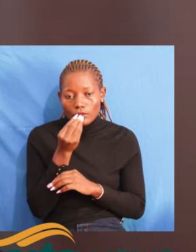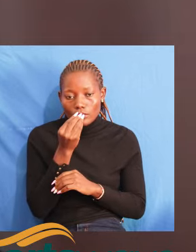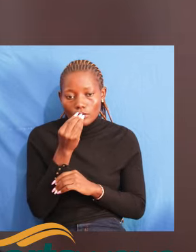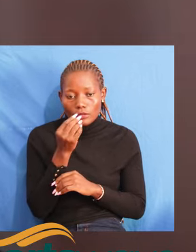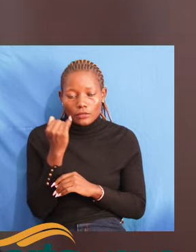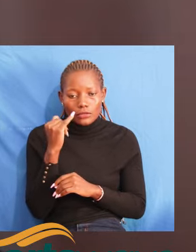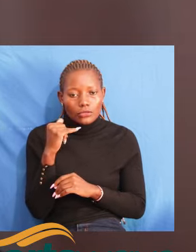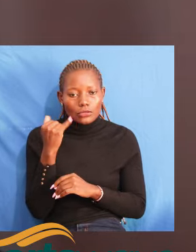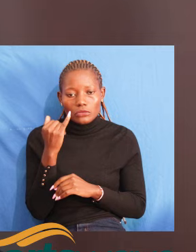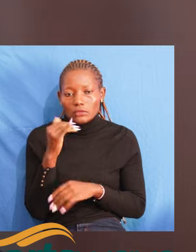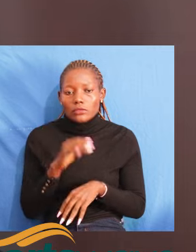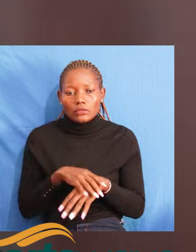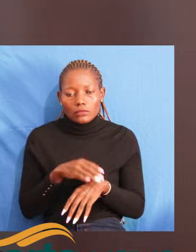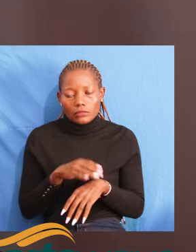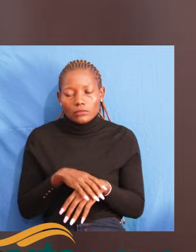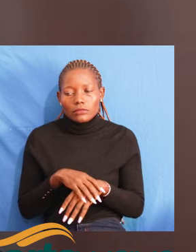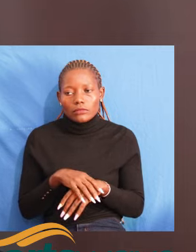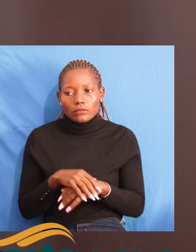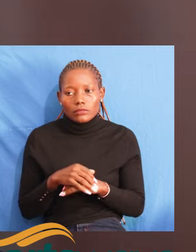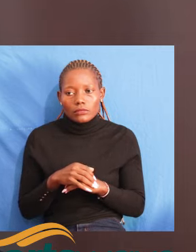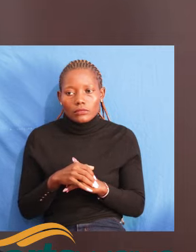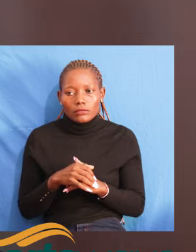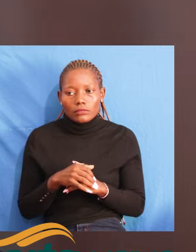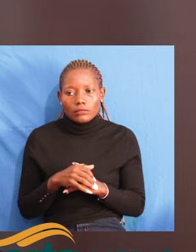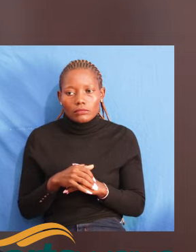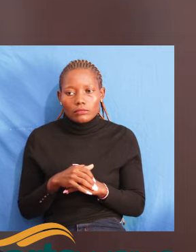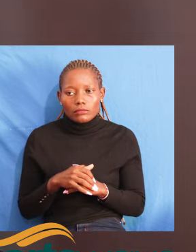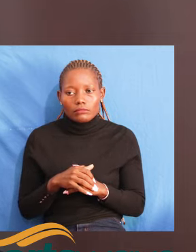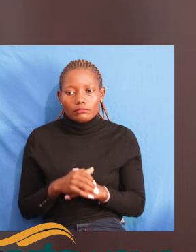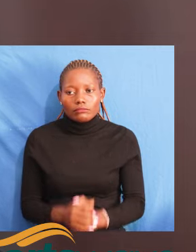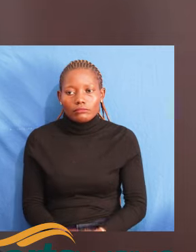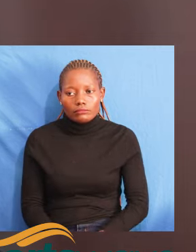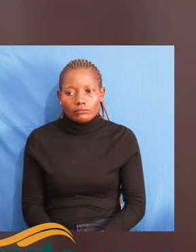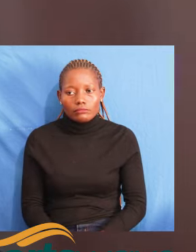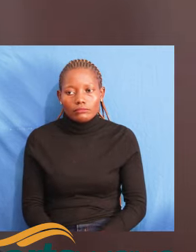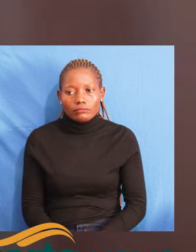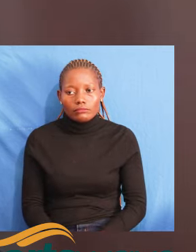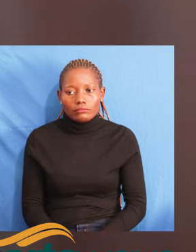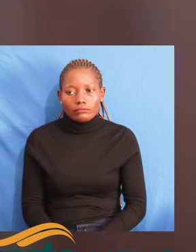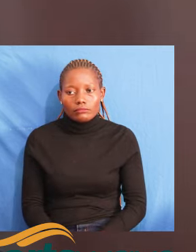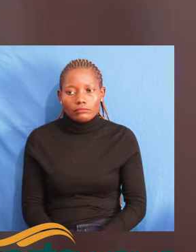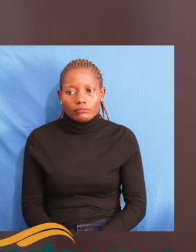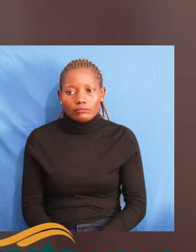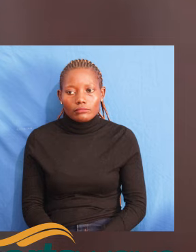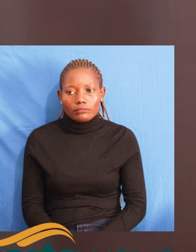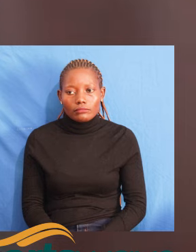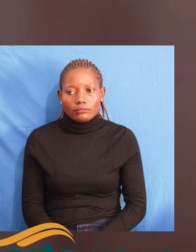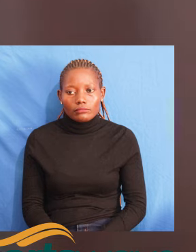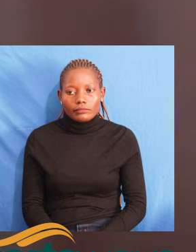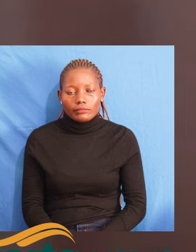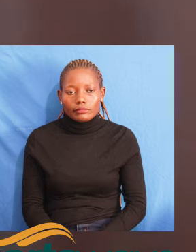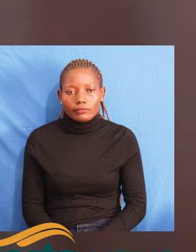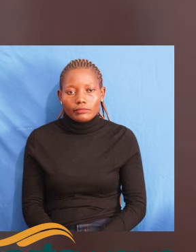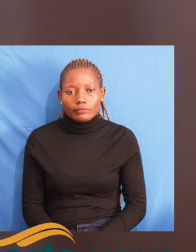juice is very good alternatives for that. Did I answer your question?